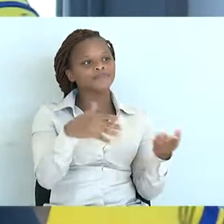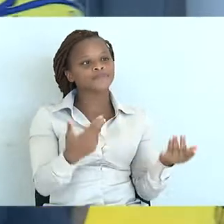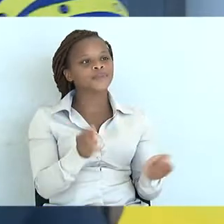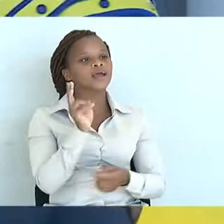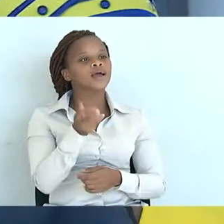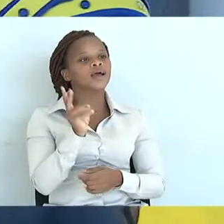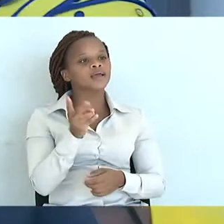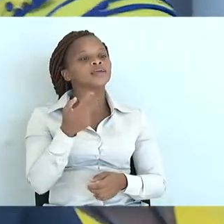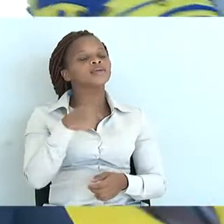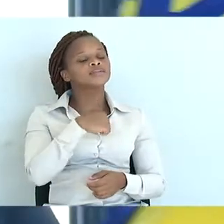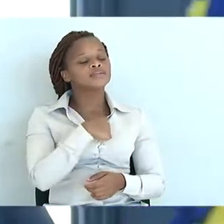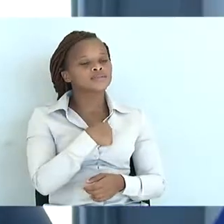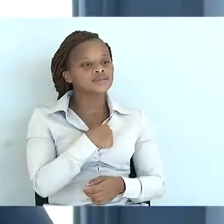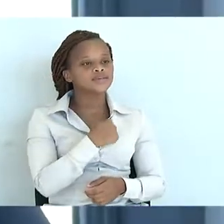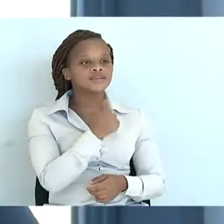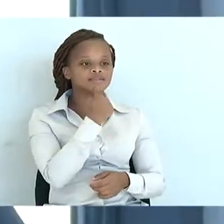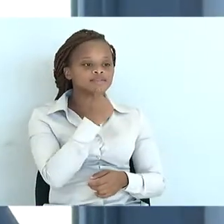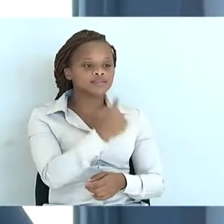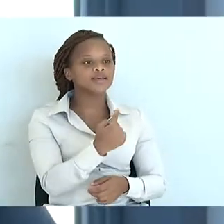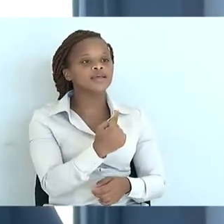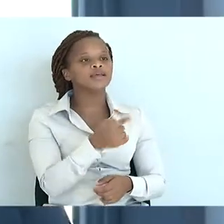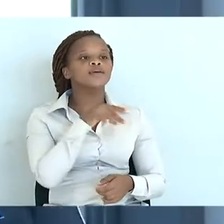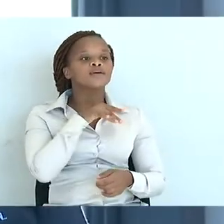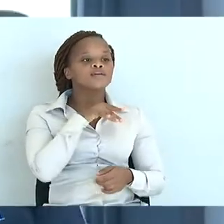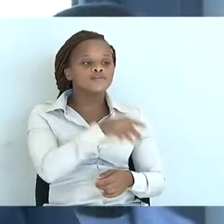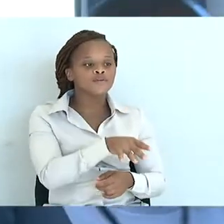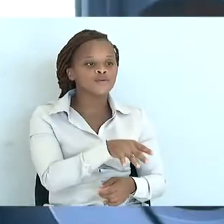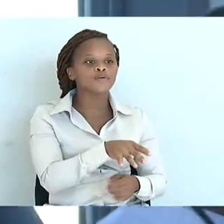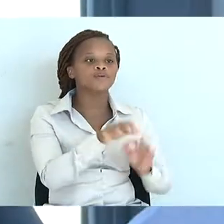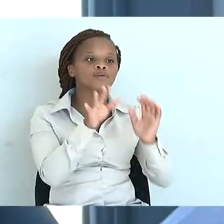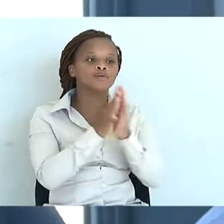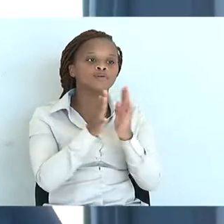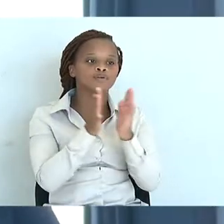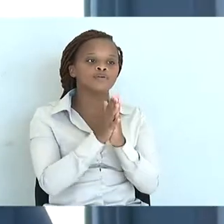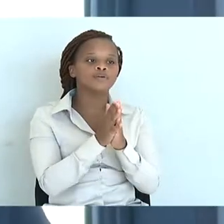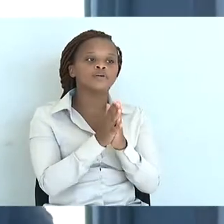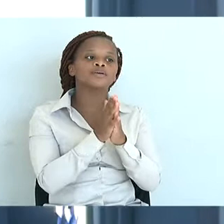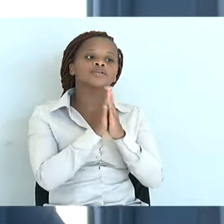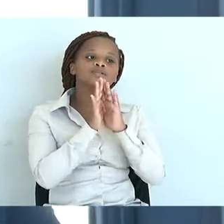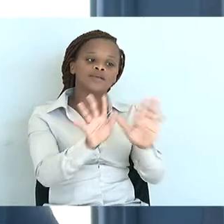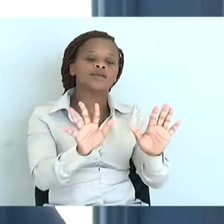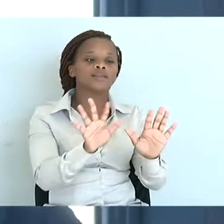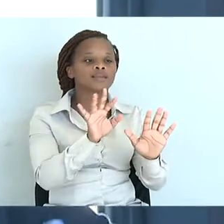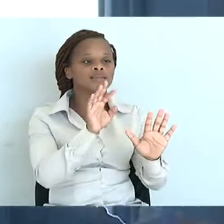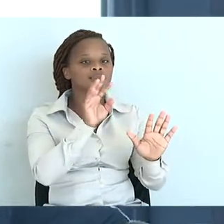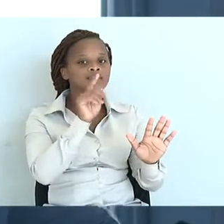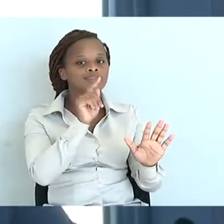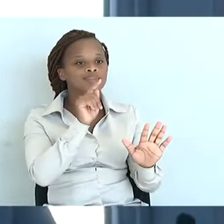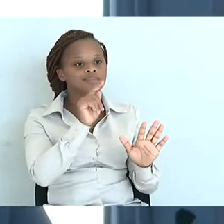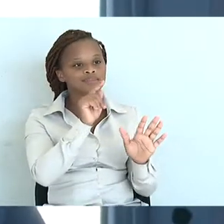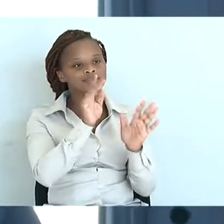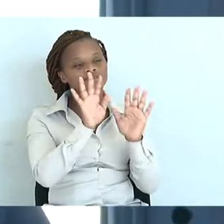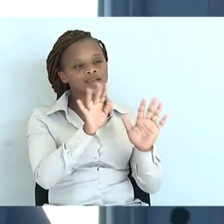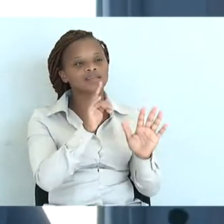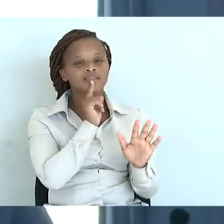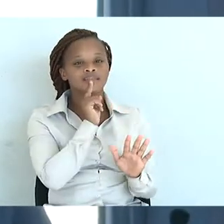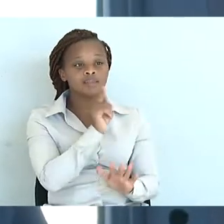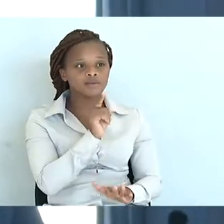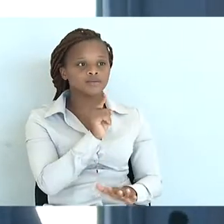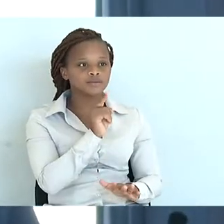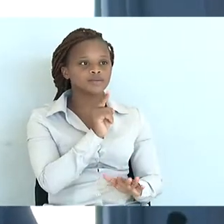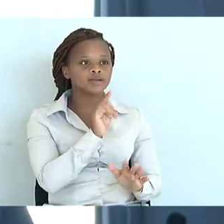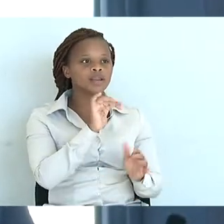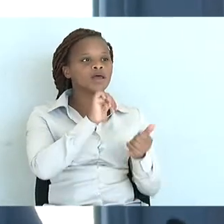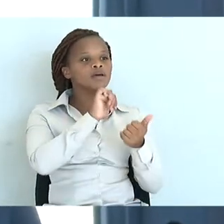a request of a 10,000 football seater with an athletic track outside. If